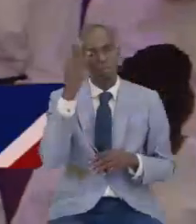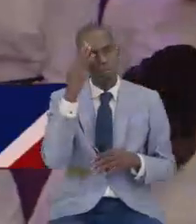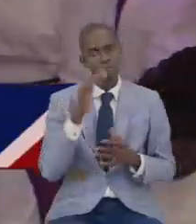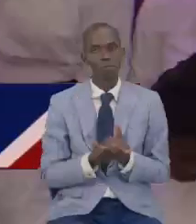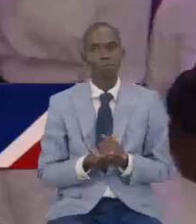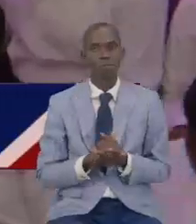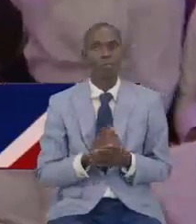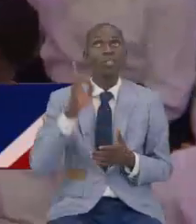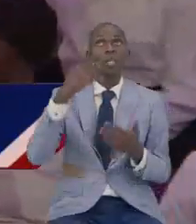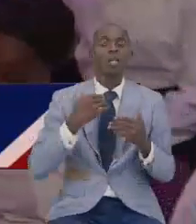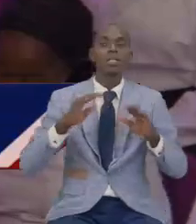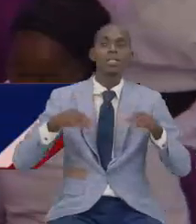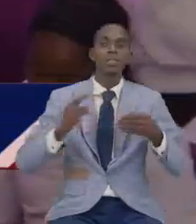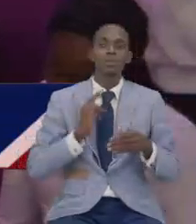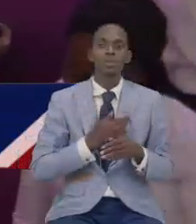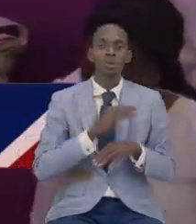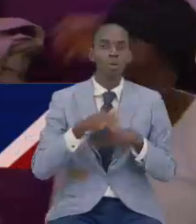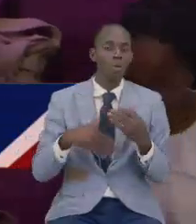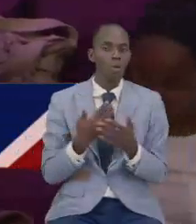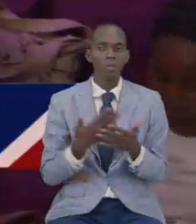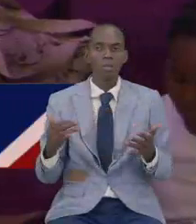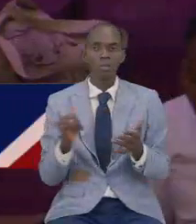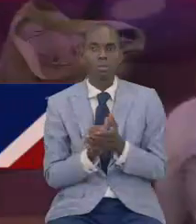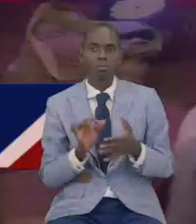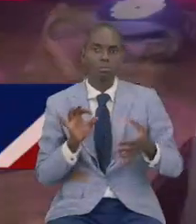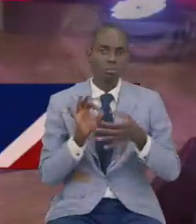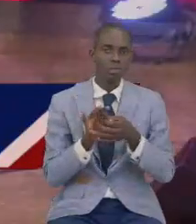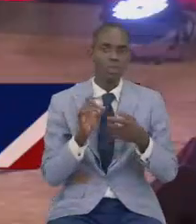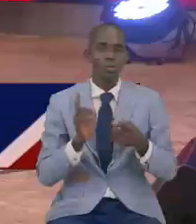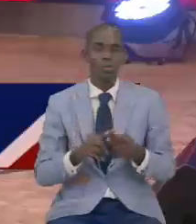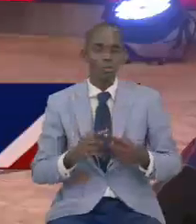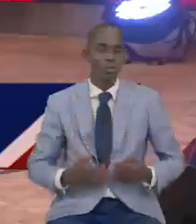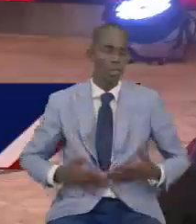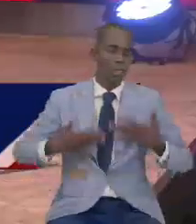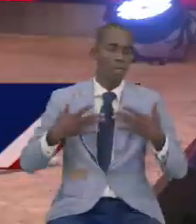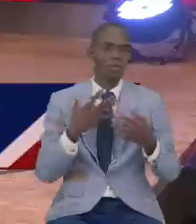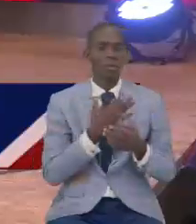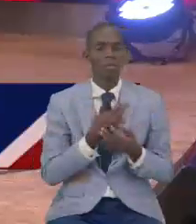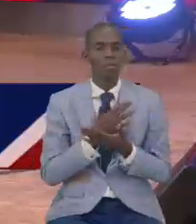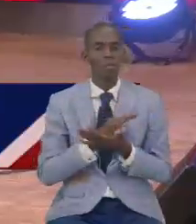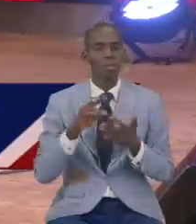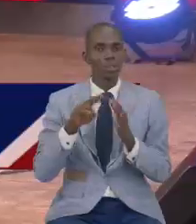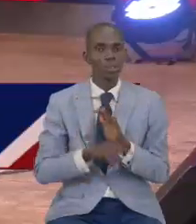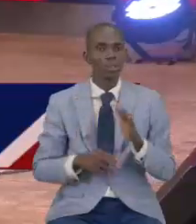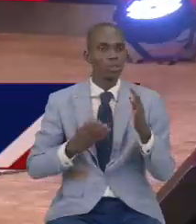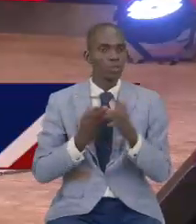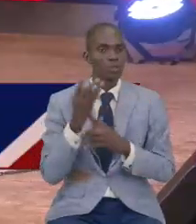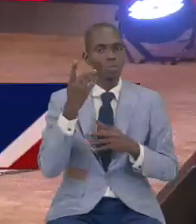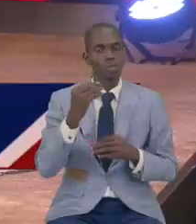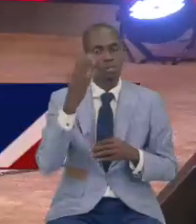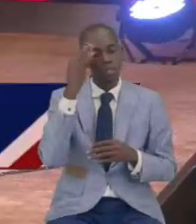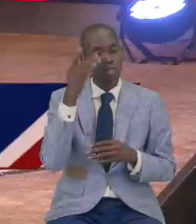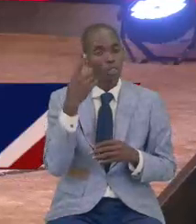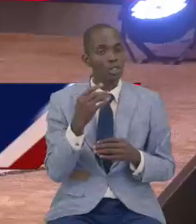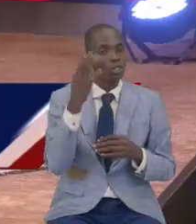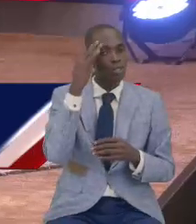has given unto us all things that pertain to life and godliness through the knowledge. The knowledge